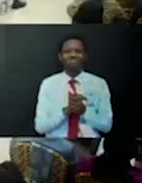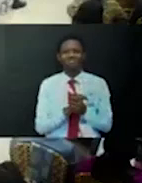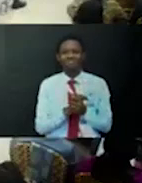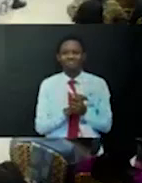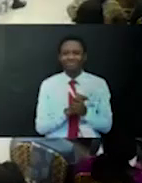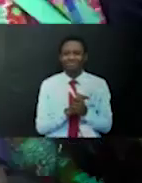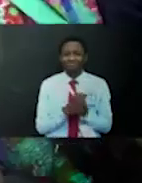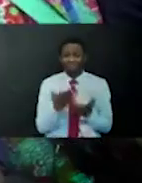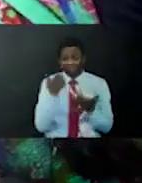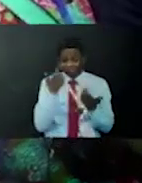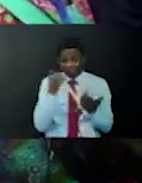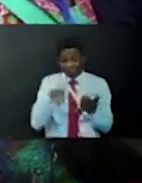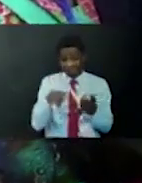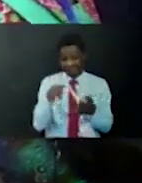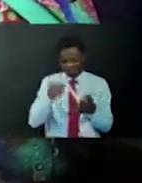Yeah.